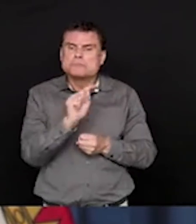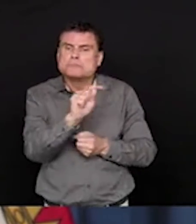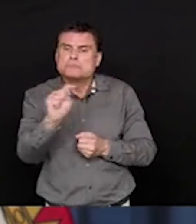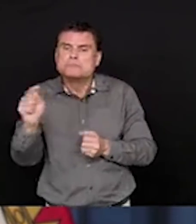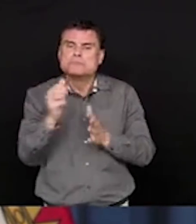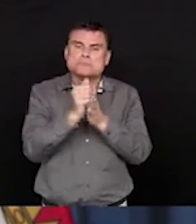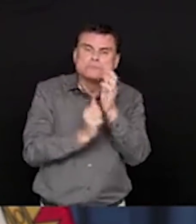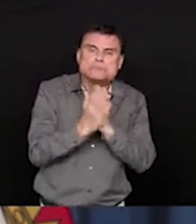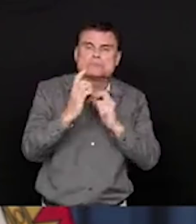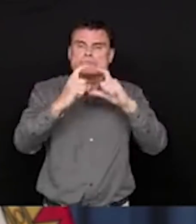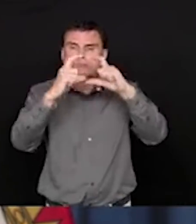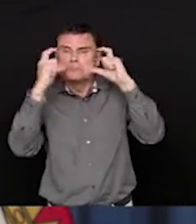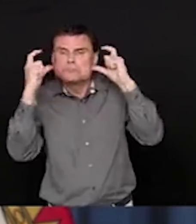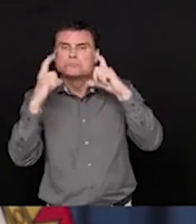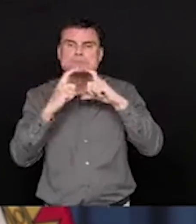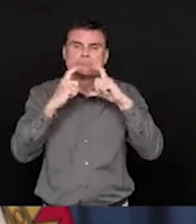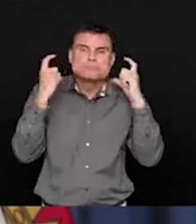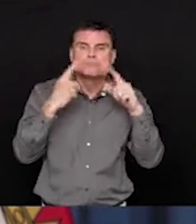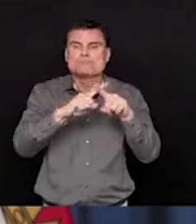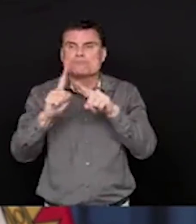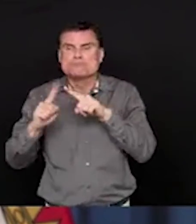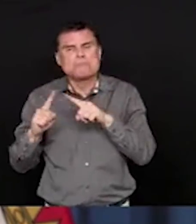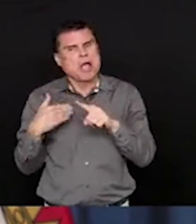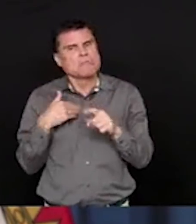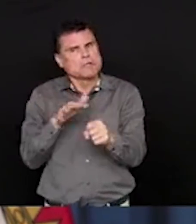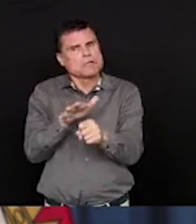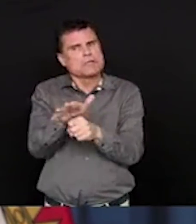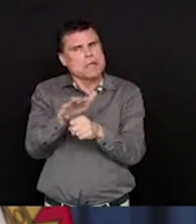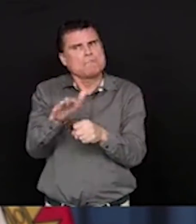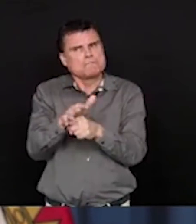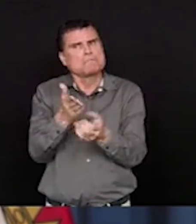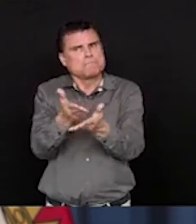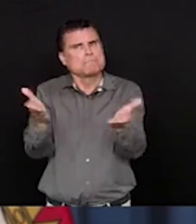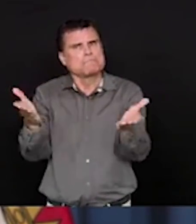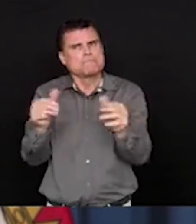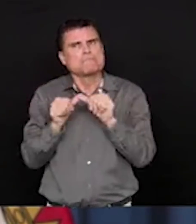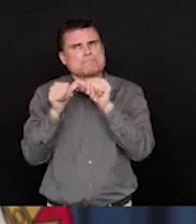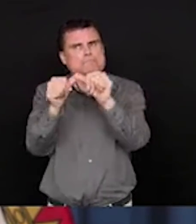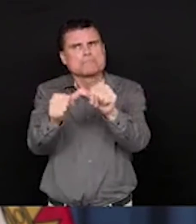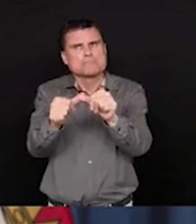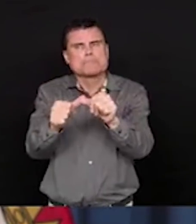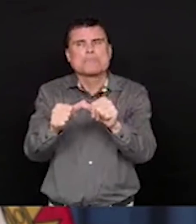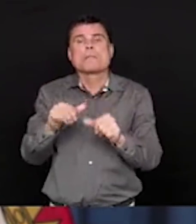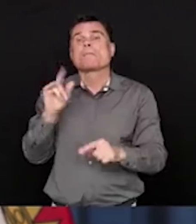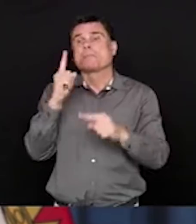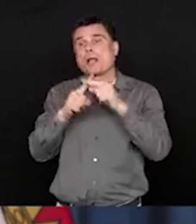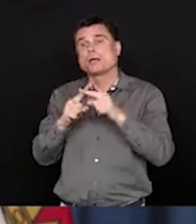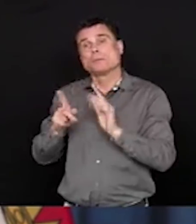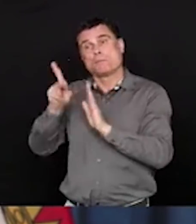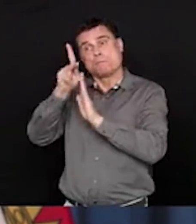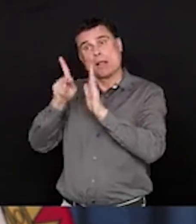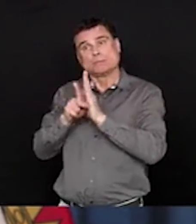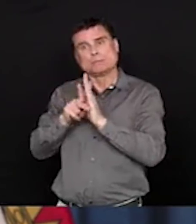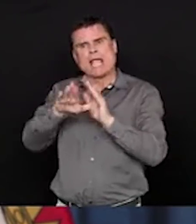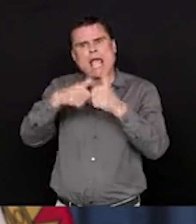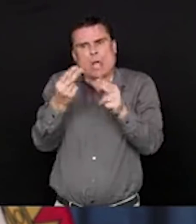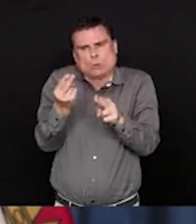PPE properly so that we extend current supply. As I've mentioned, we've received some supply from the federal